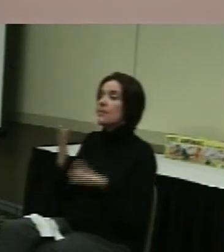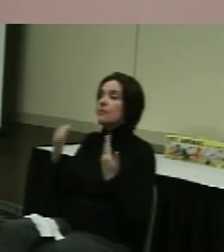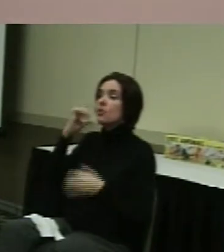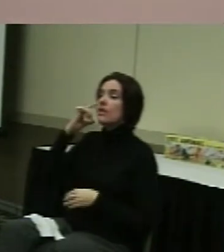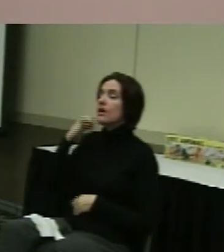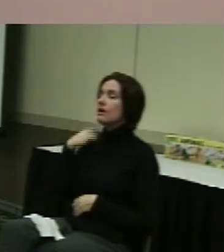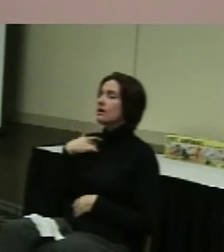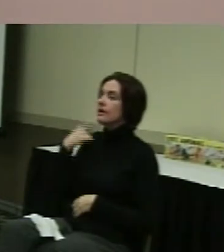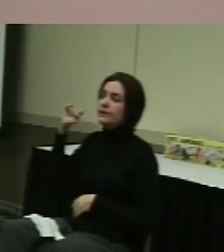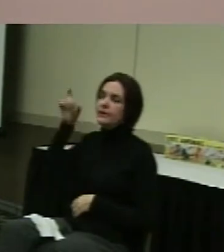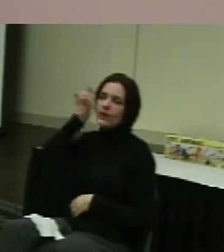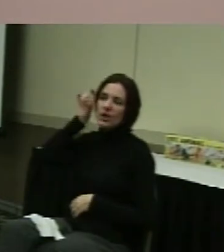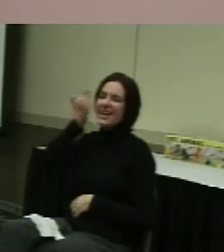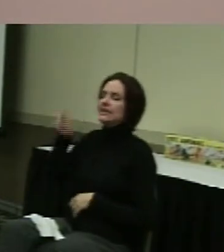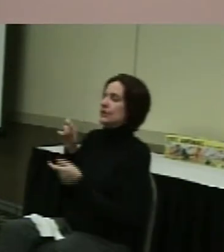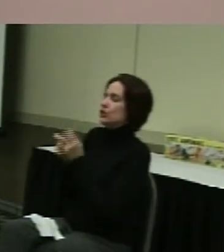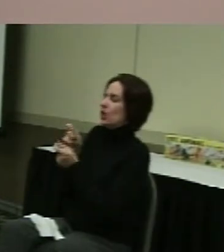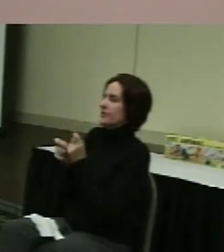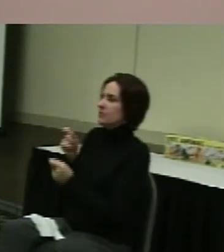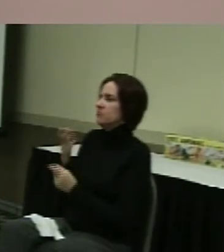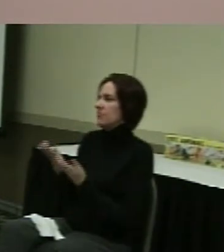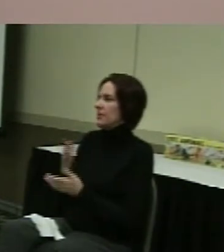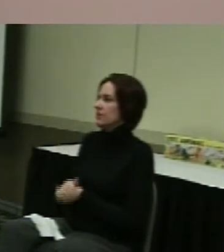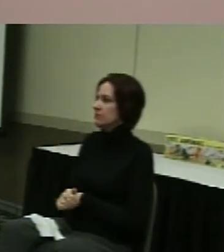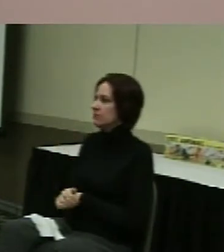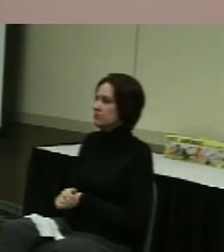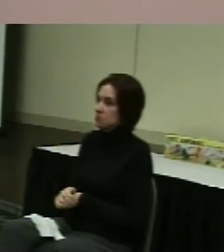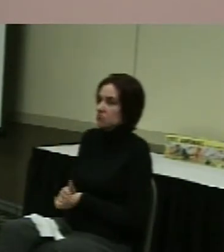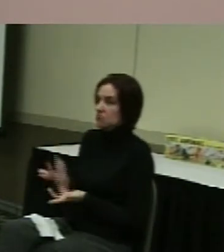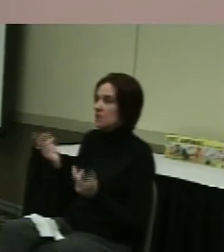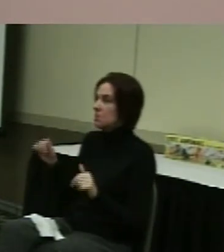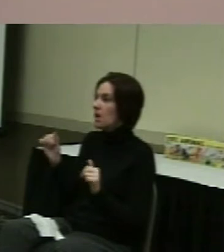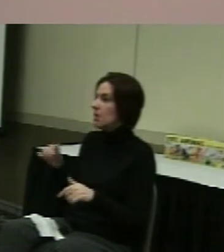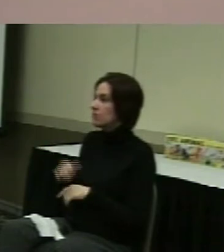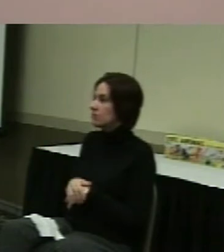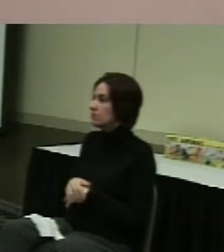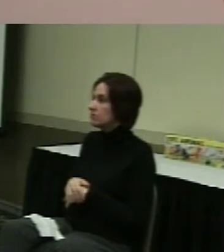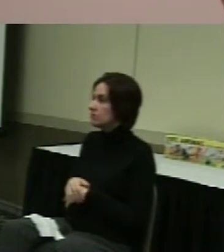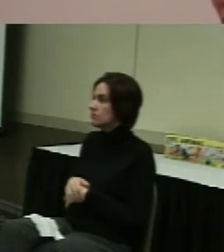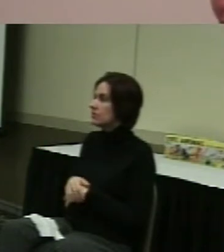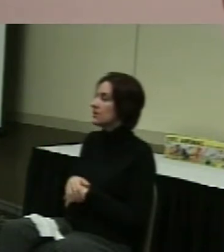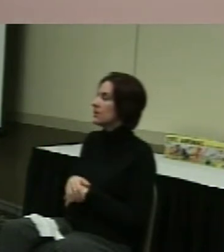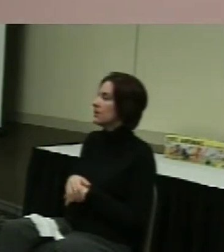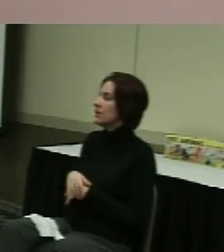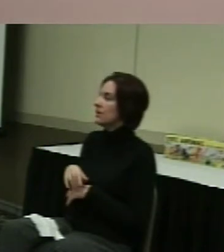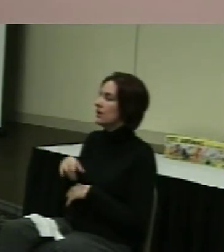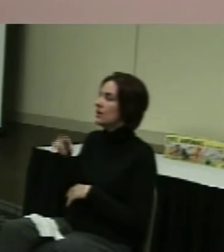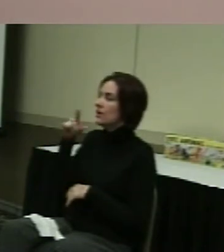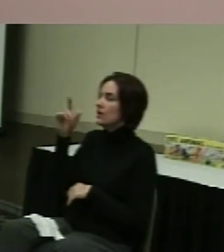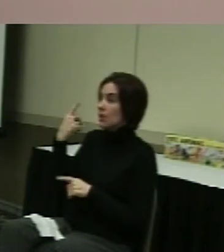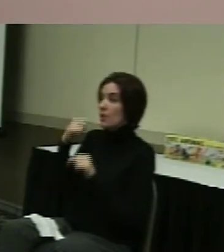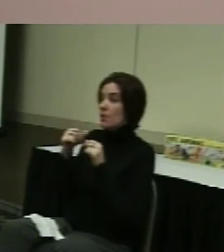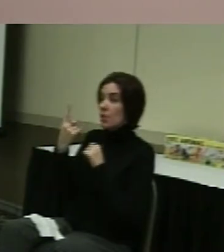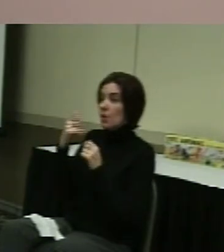aid adjustment need? Possible? Totally. Little one with the glasses.